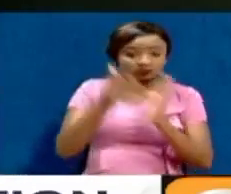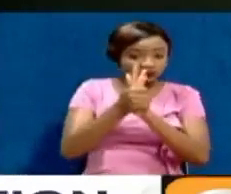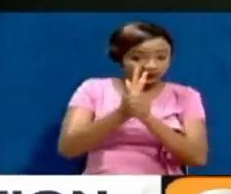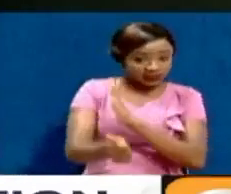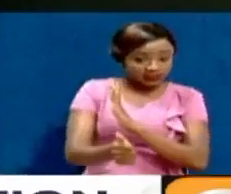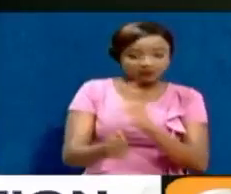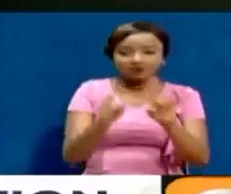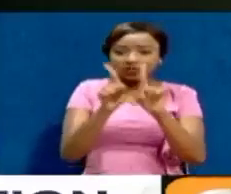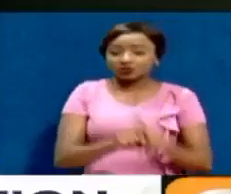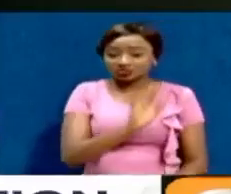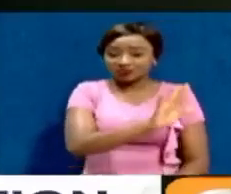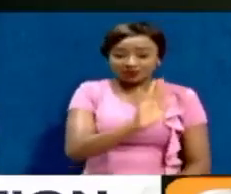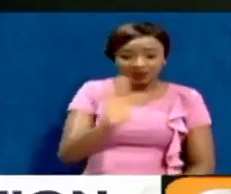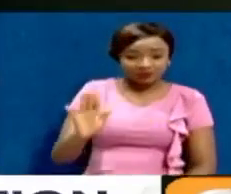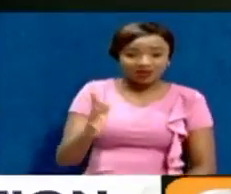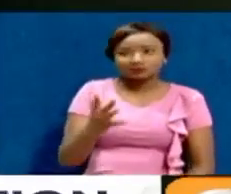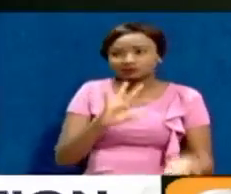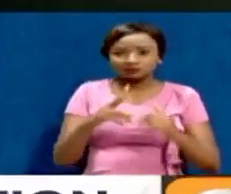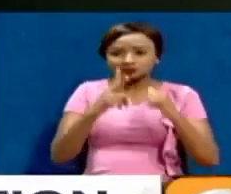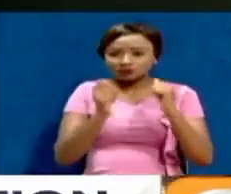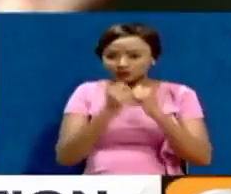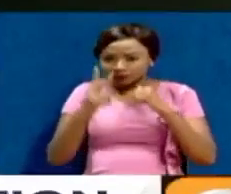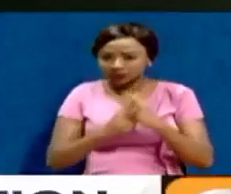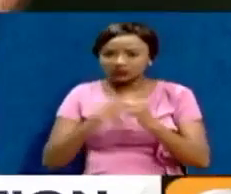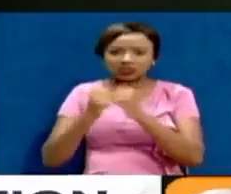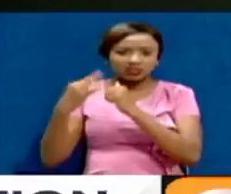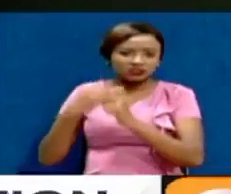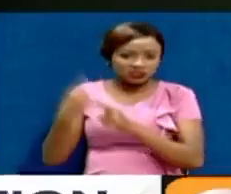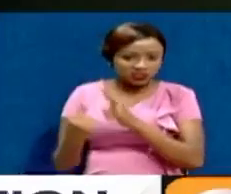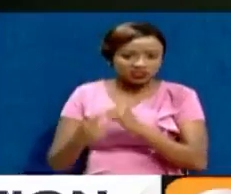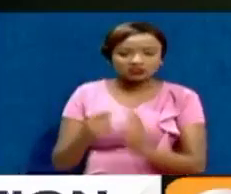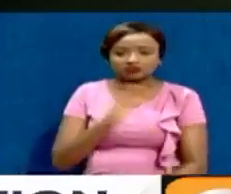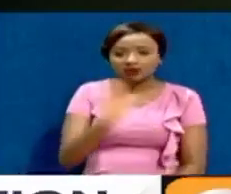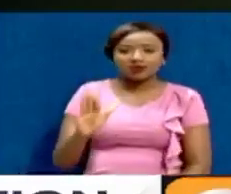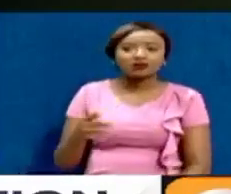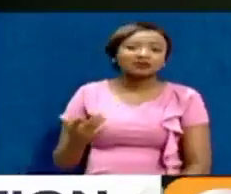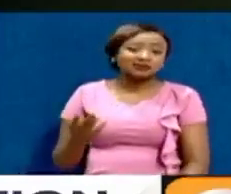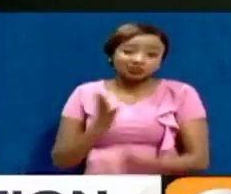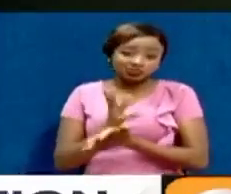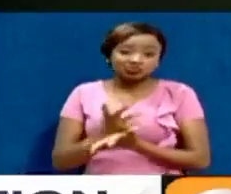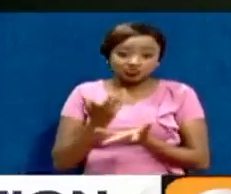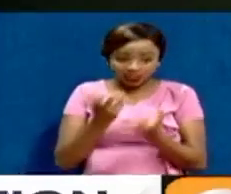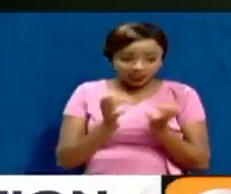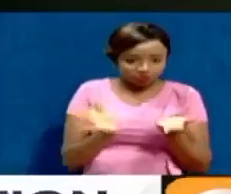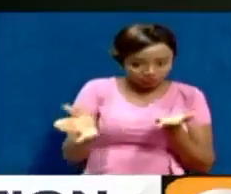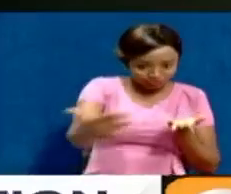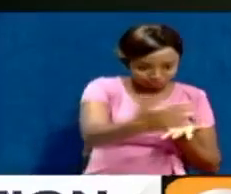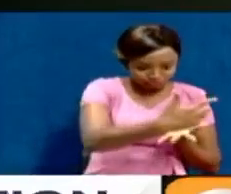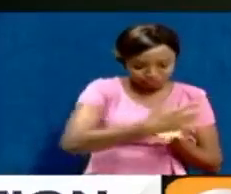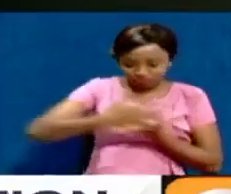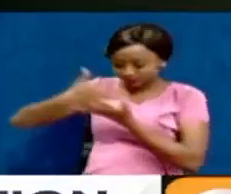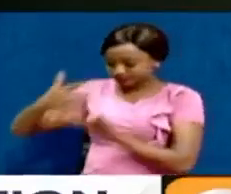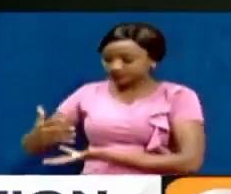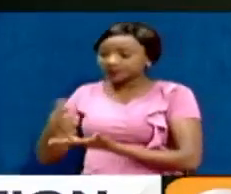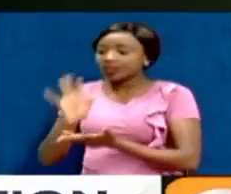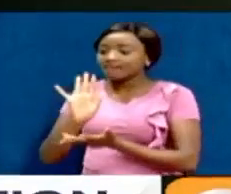than, they are around 17, 18 years and above. Hao wote tuwachukue,